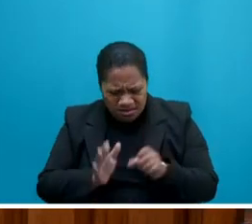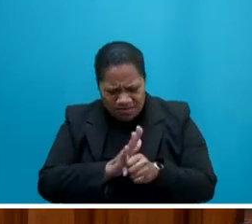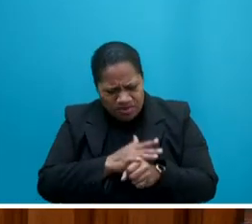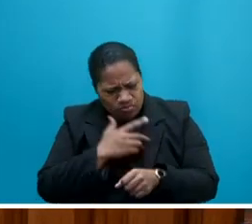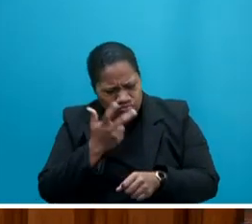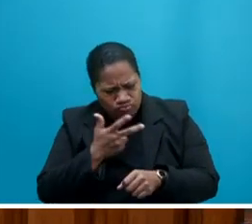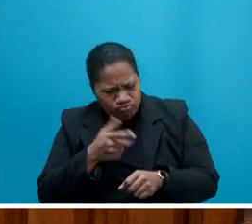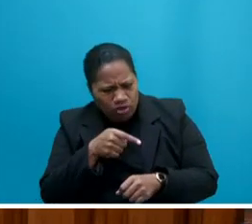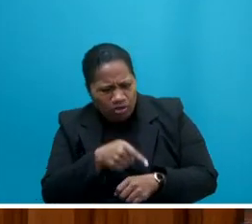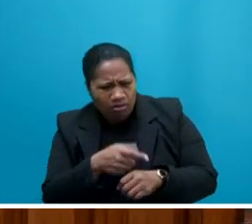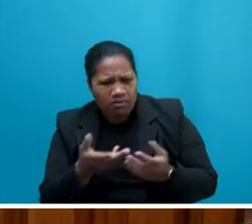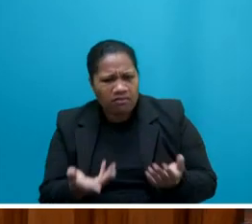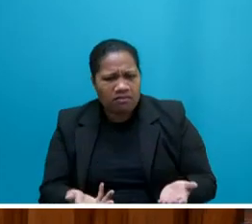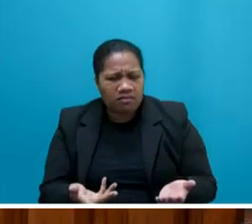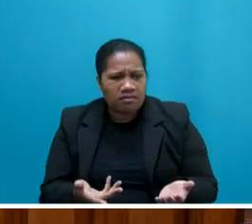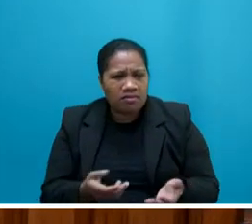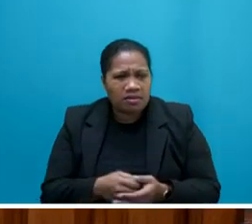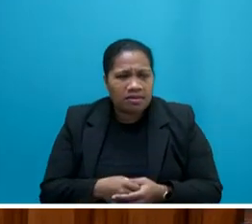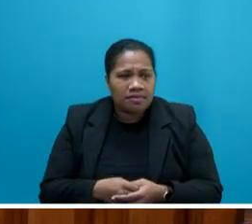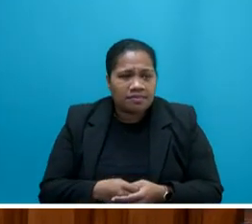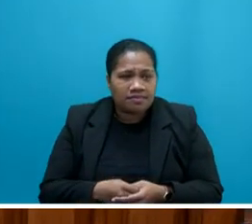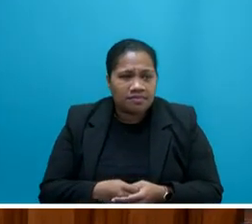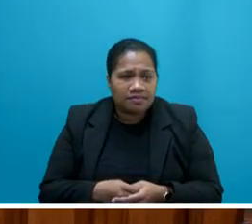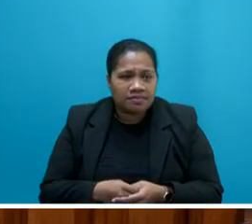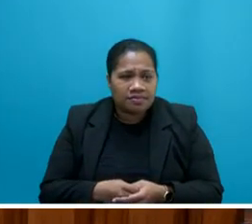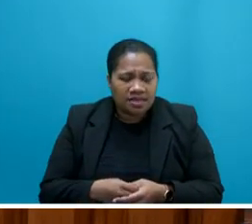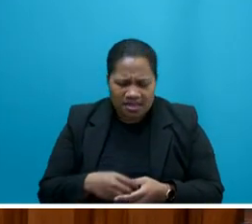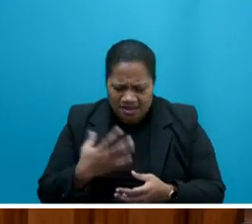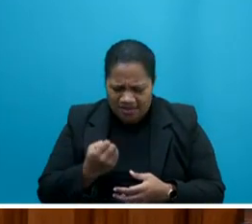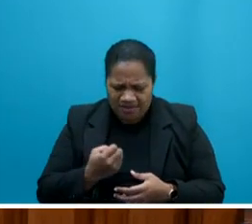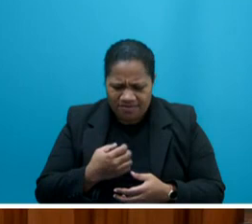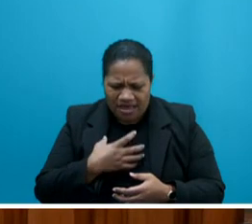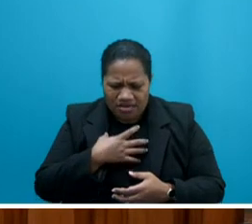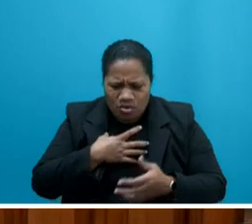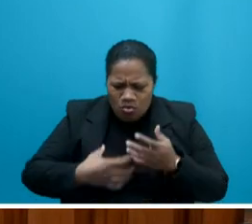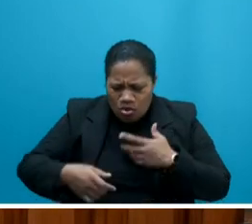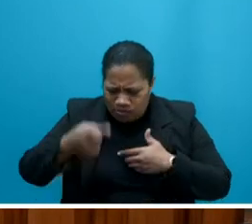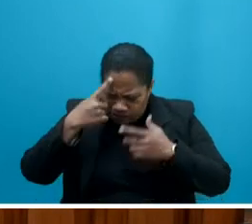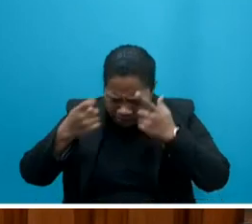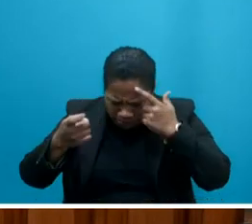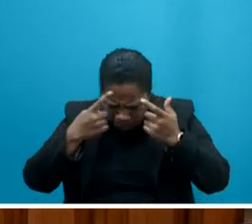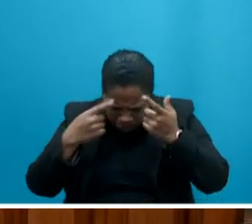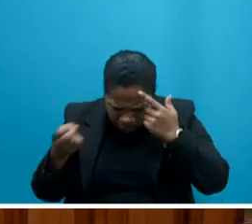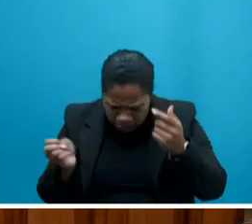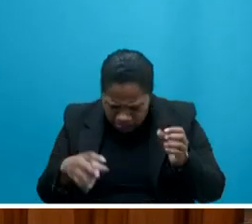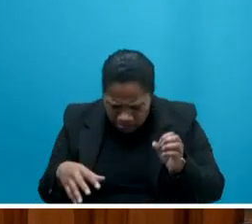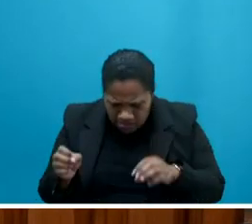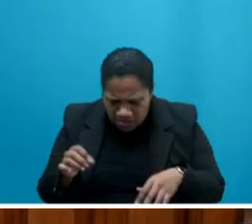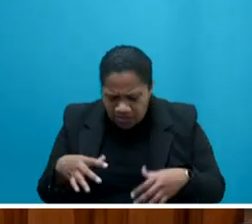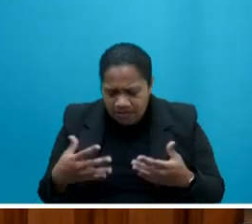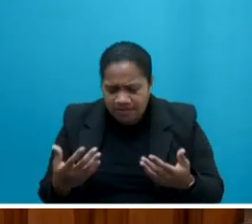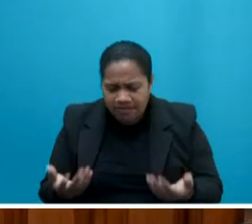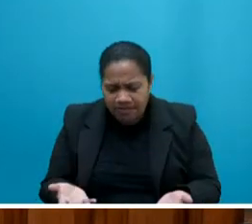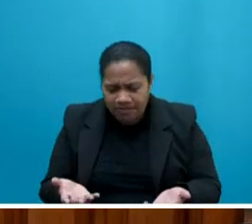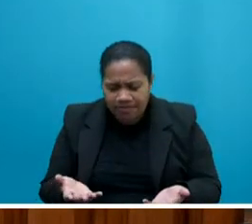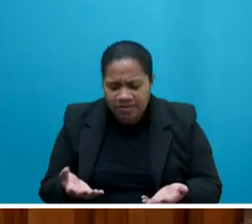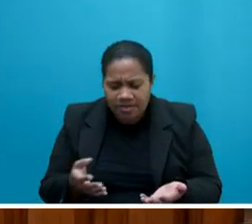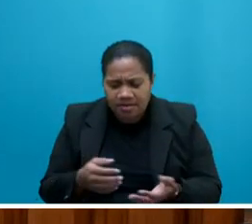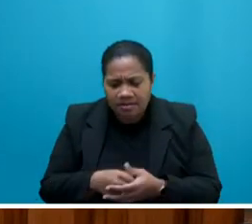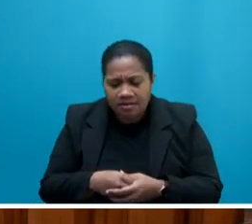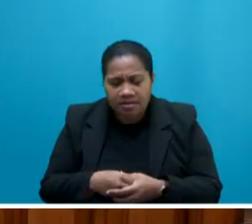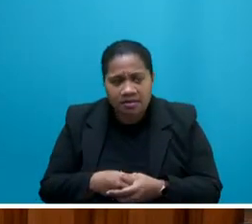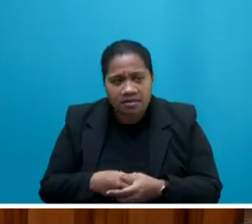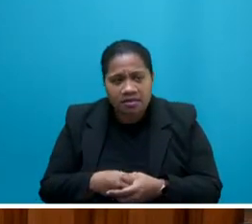gross contempt, and has trampled upon the ideals and principle of deed of cession, group rights, rights